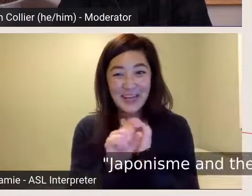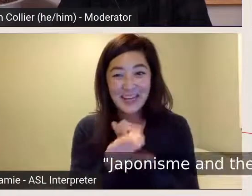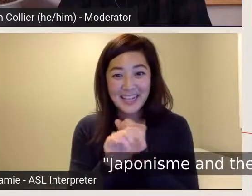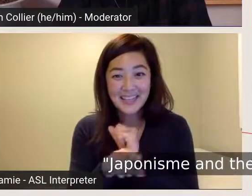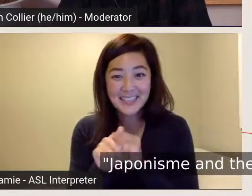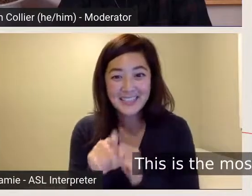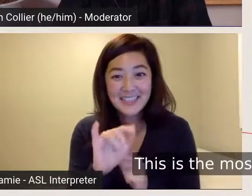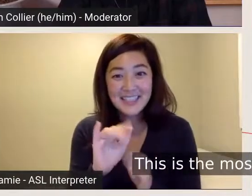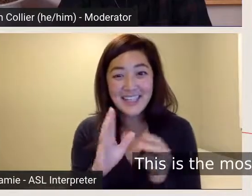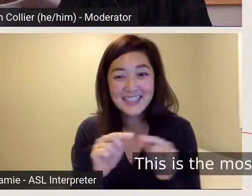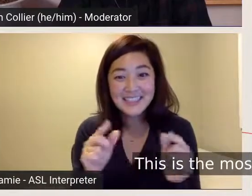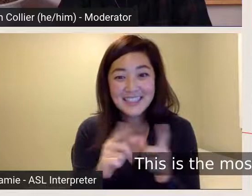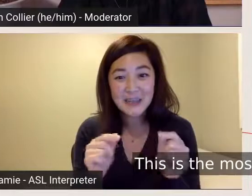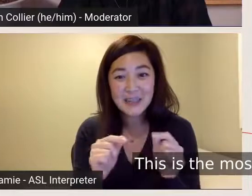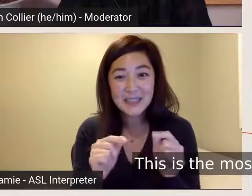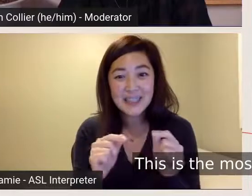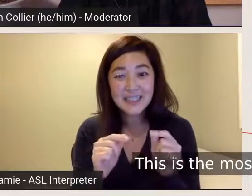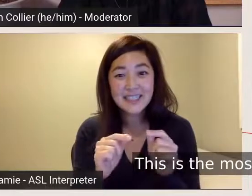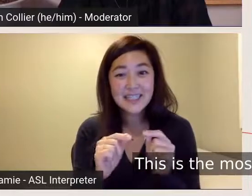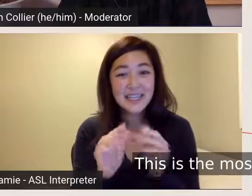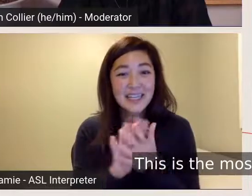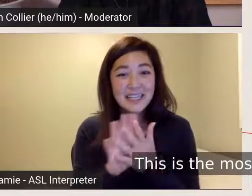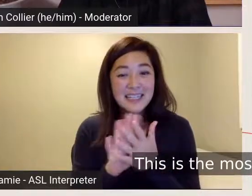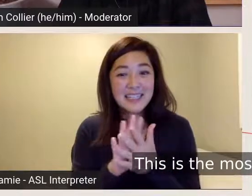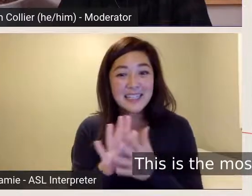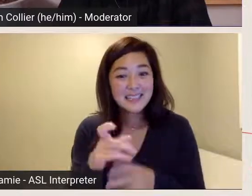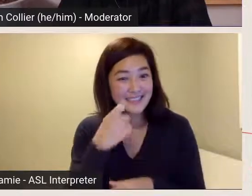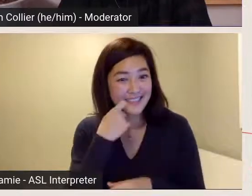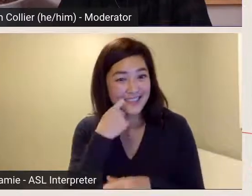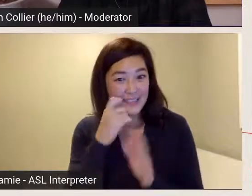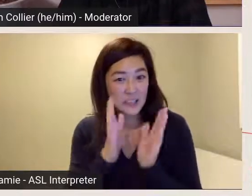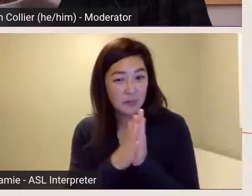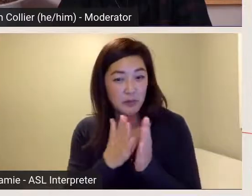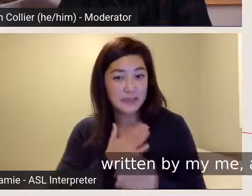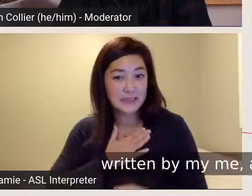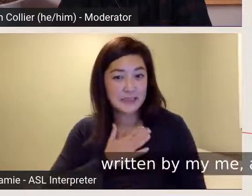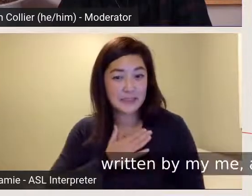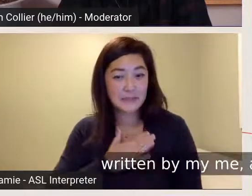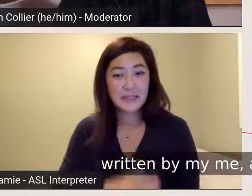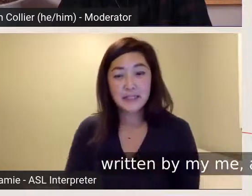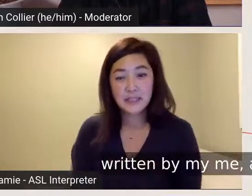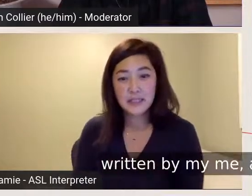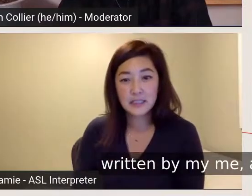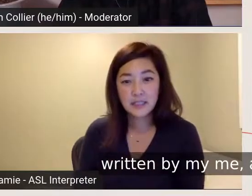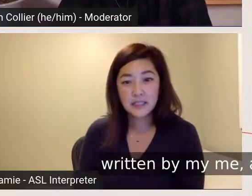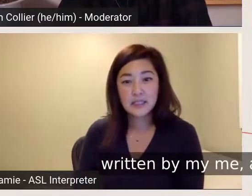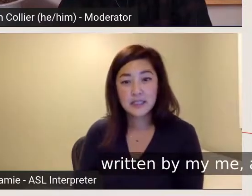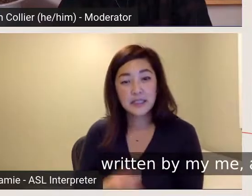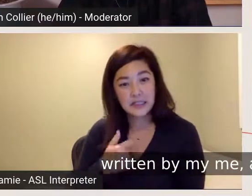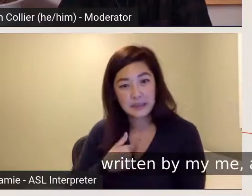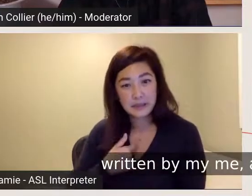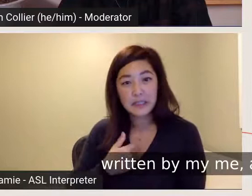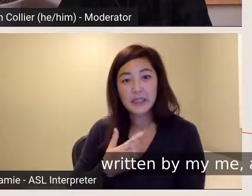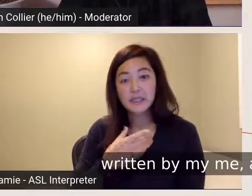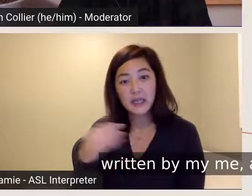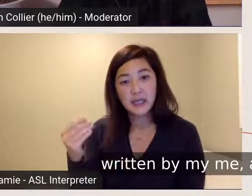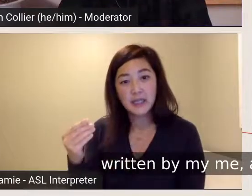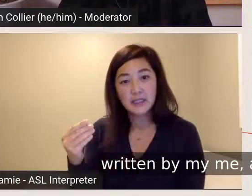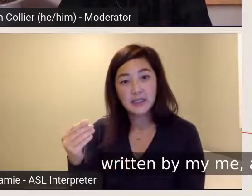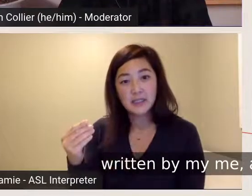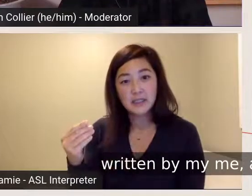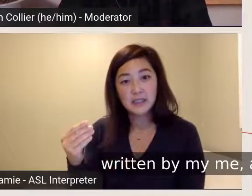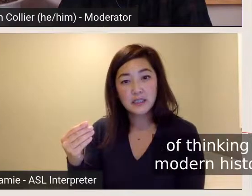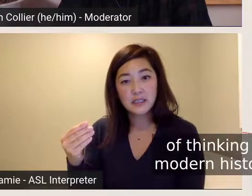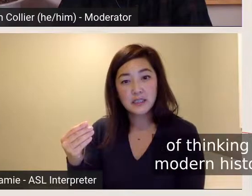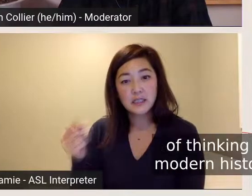Japanism and the Birth of Cinema. This is the most recent book written by me, and this